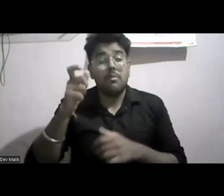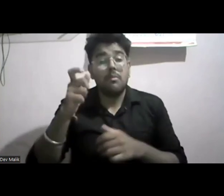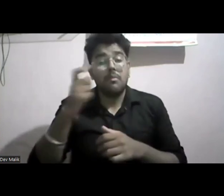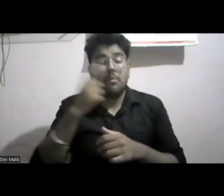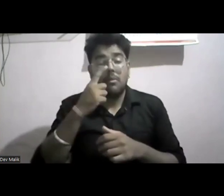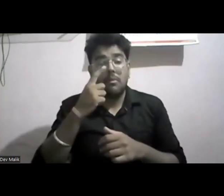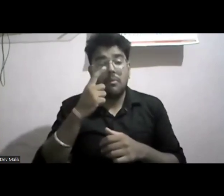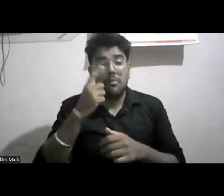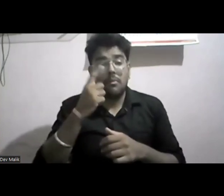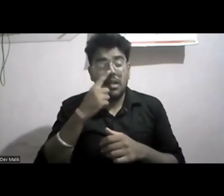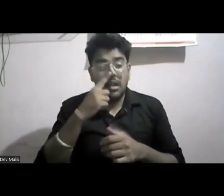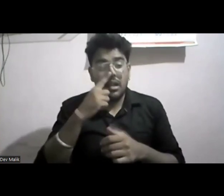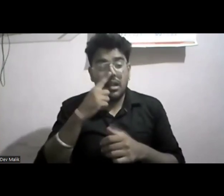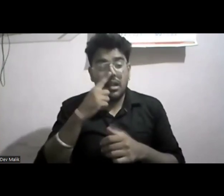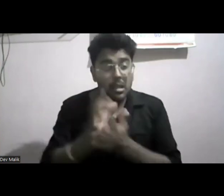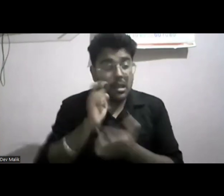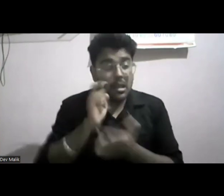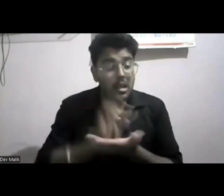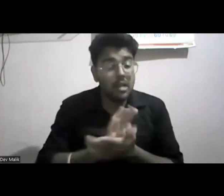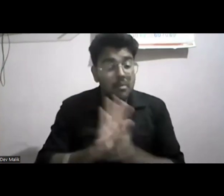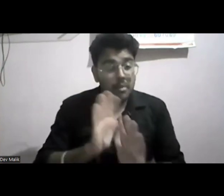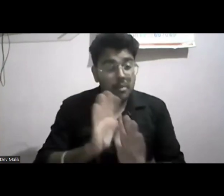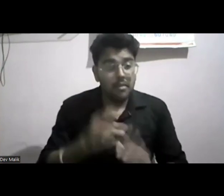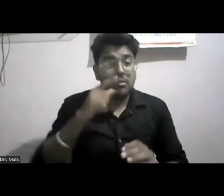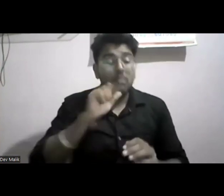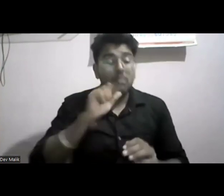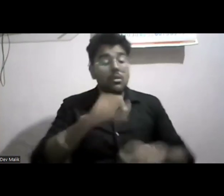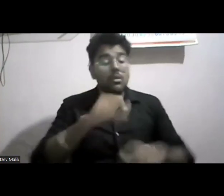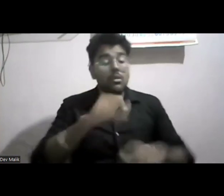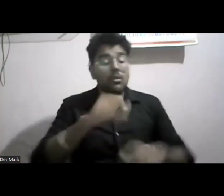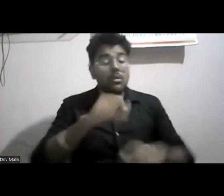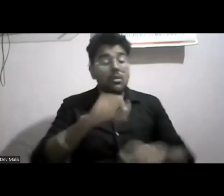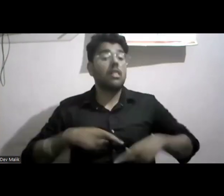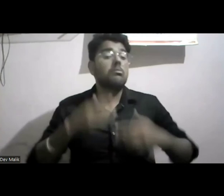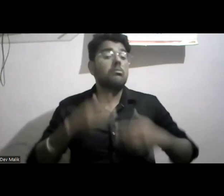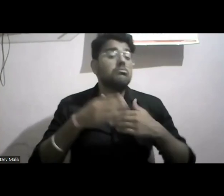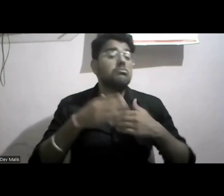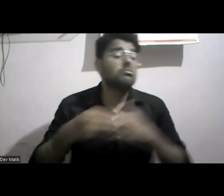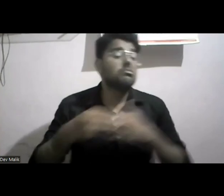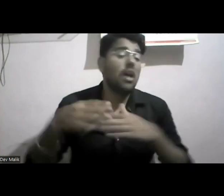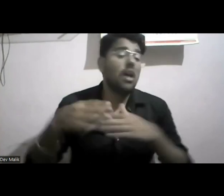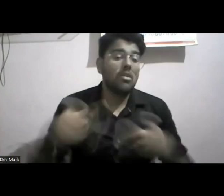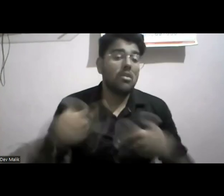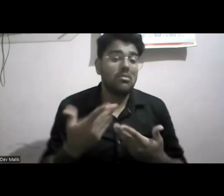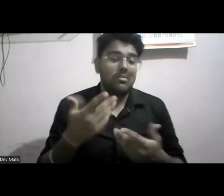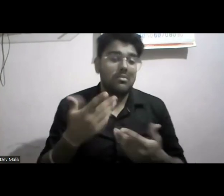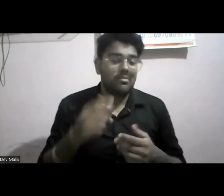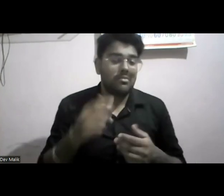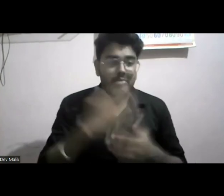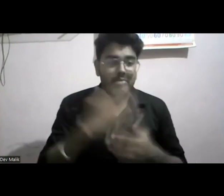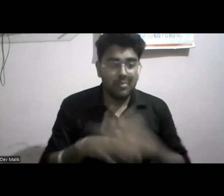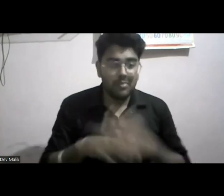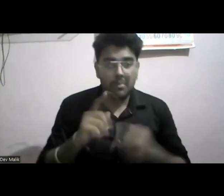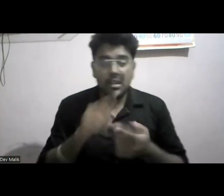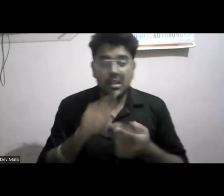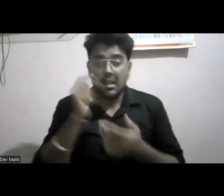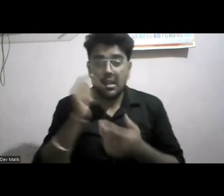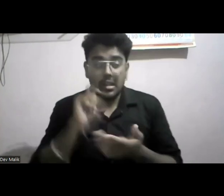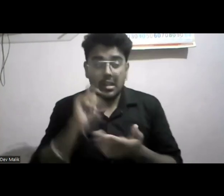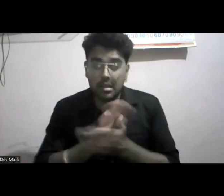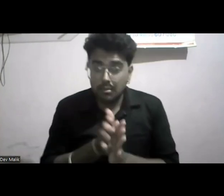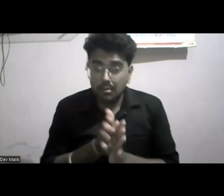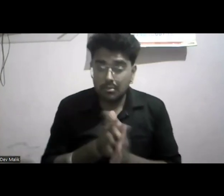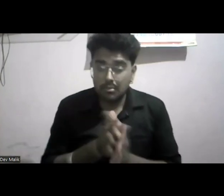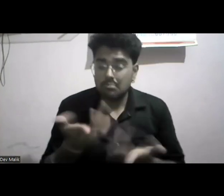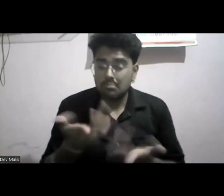know, how? What kind of life would they be living after that kind of trauma? Ma'am, one of the movie called Aaj,